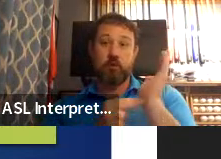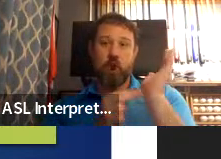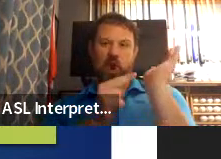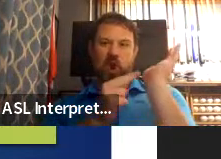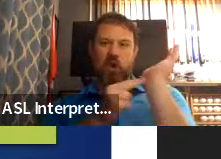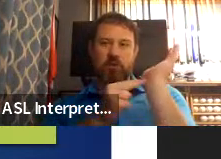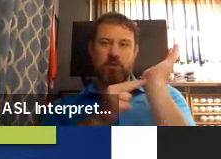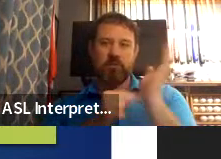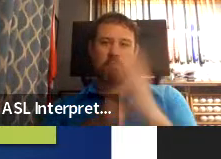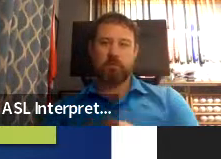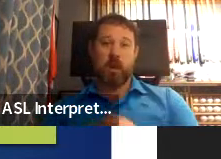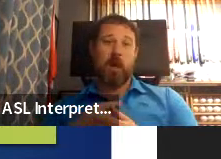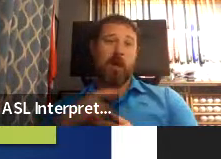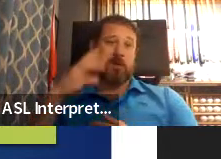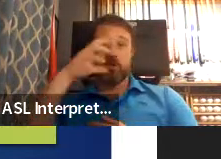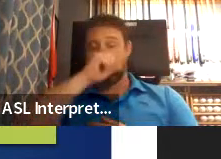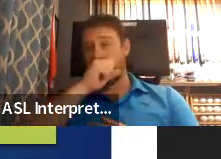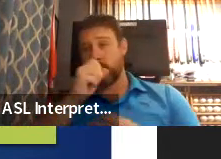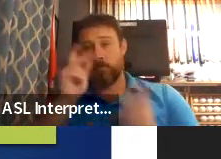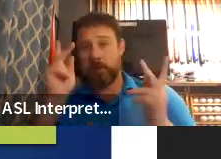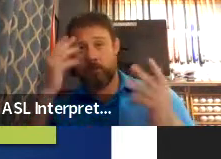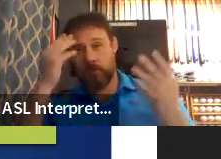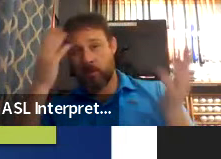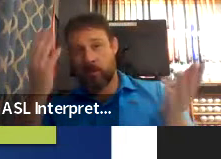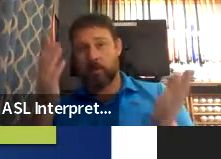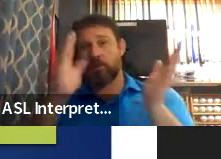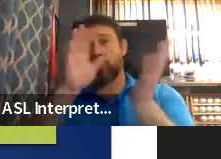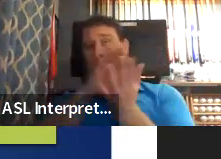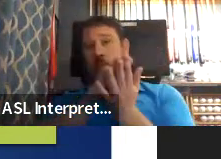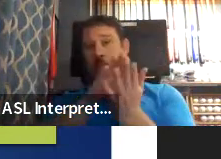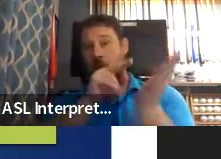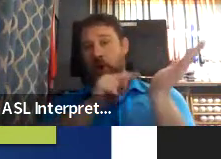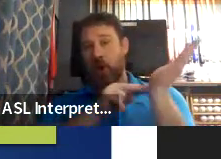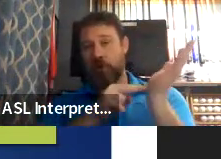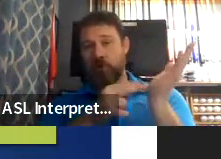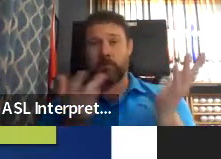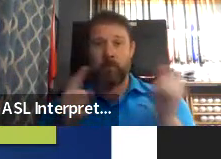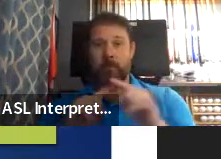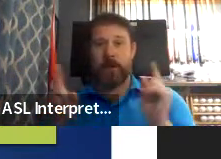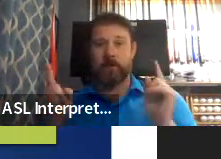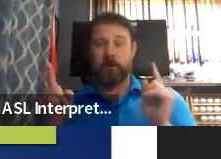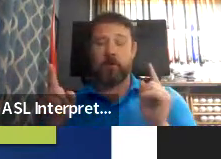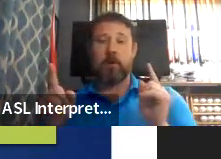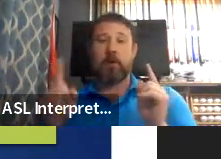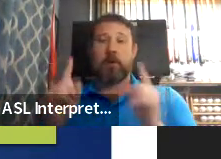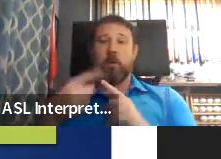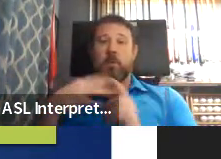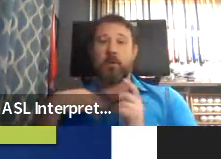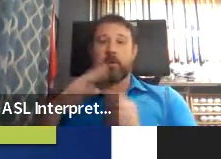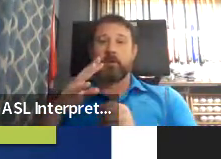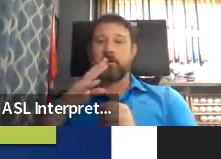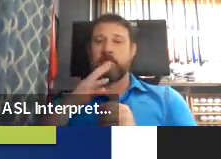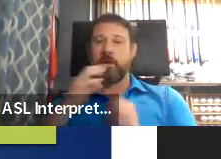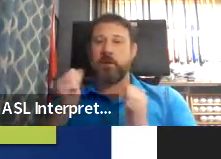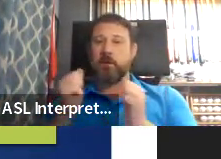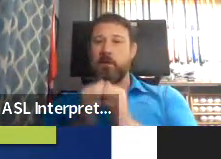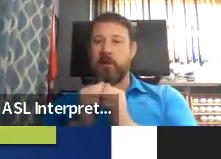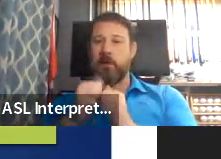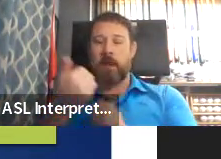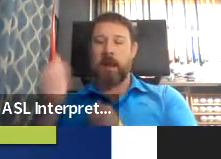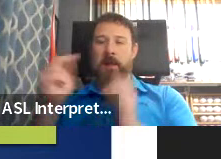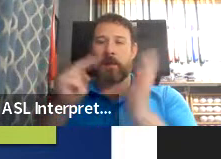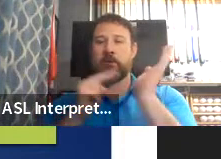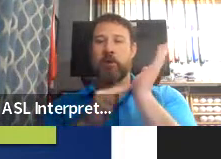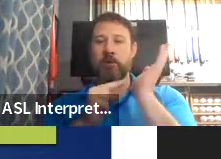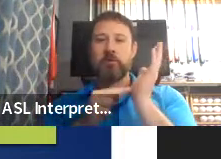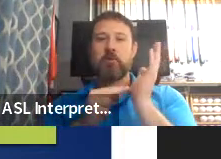I assume that people don't know what school nurses are, but when we speak with any nurses, registered